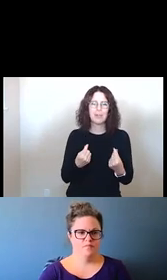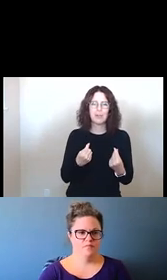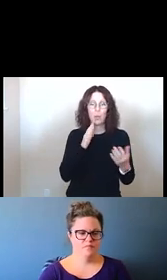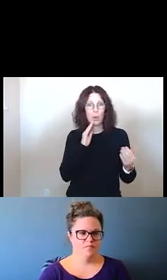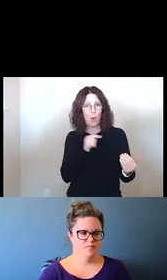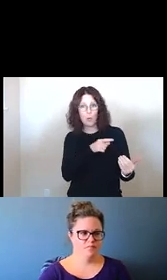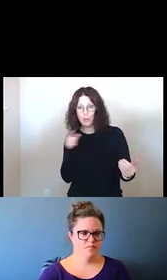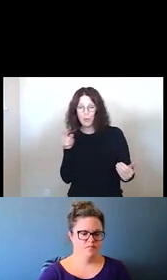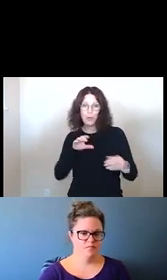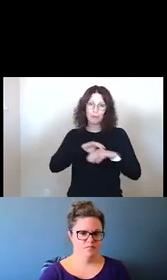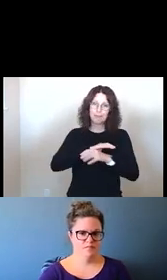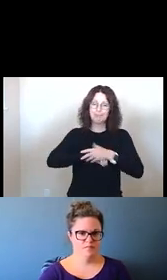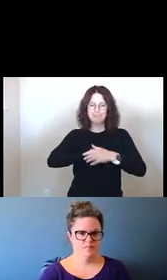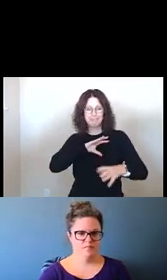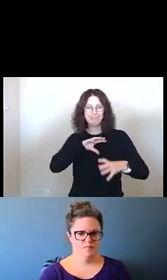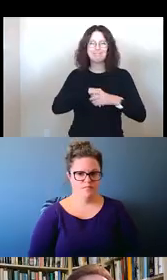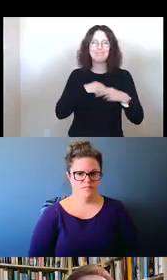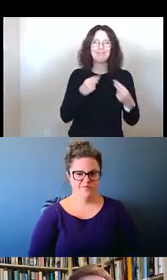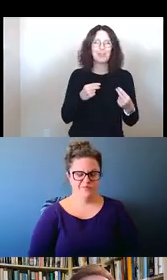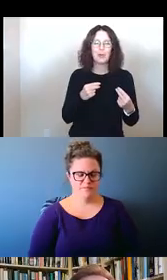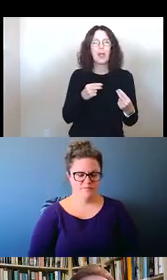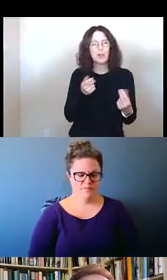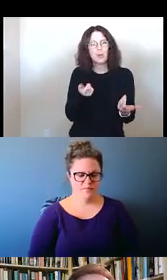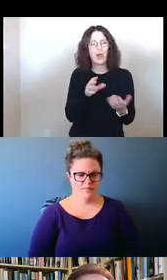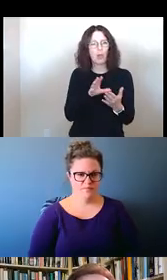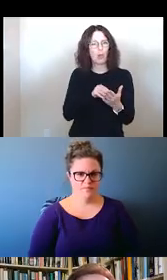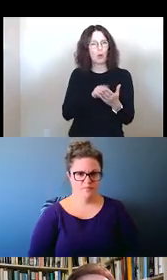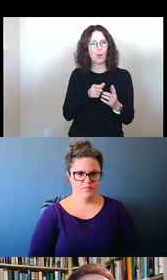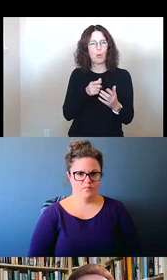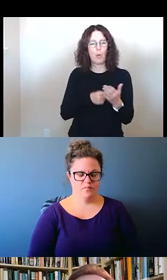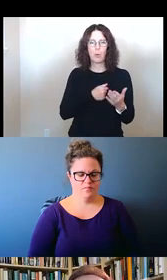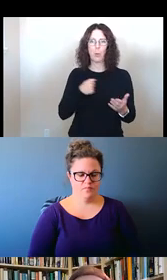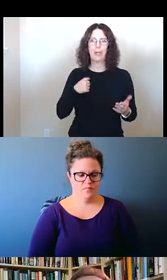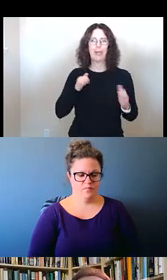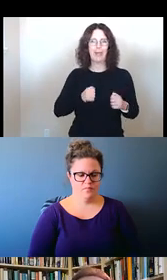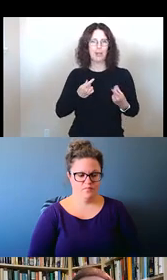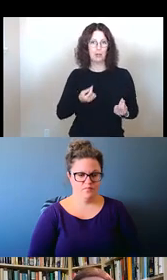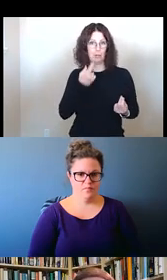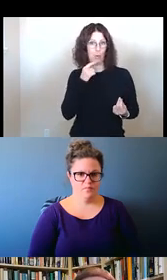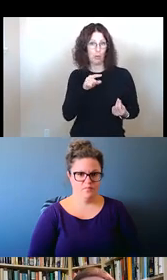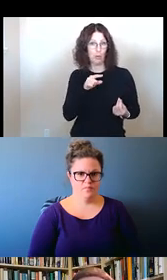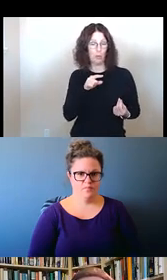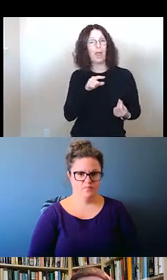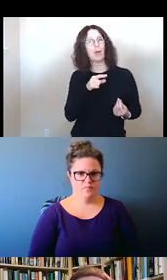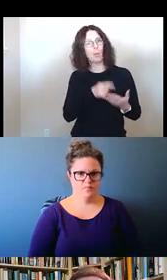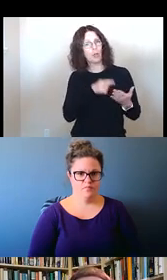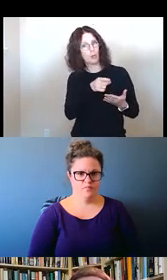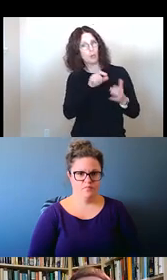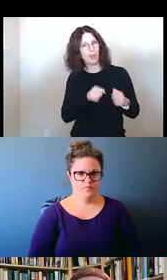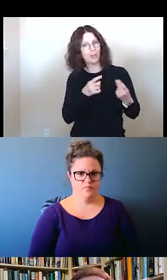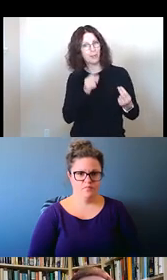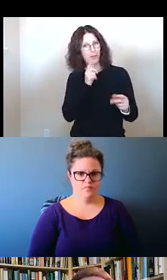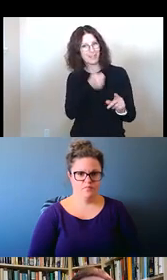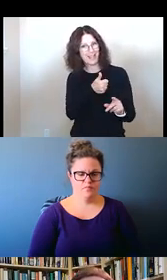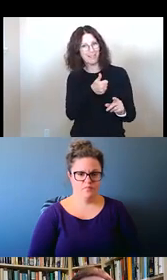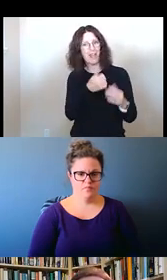those choices and learning something about what we can teach you, but also learning something about yourself. So I'm going to pass it back to Amber, who's going to take you